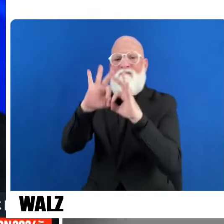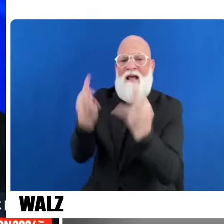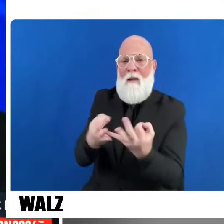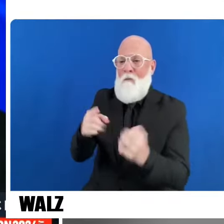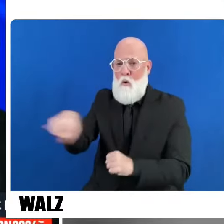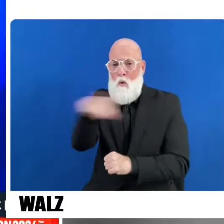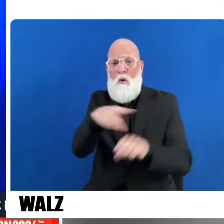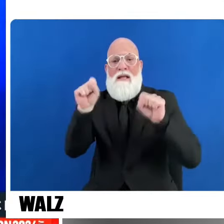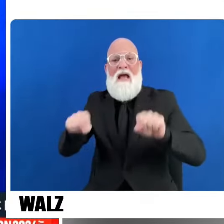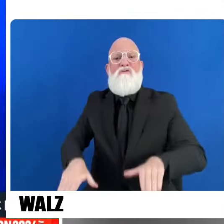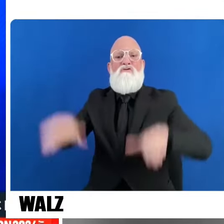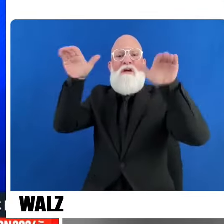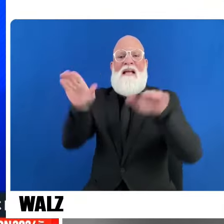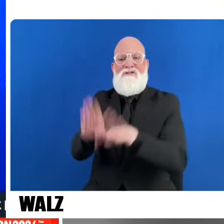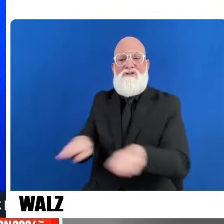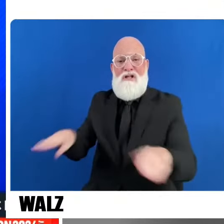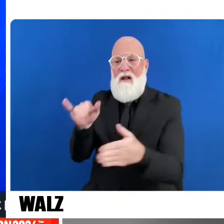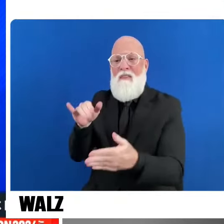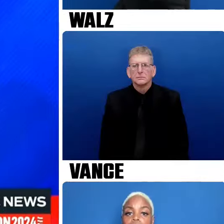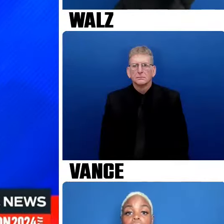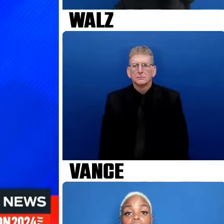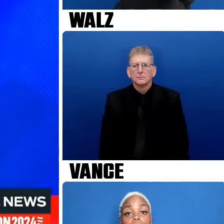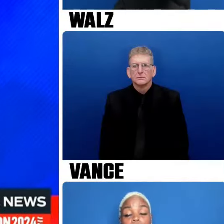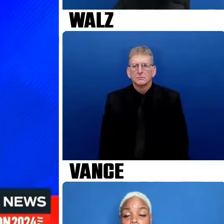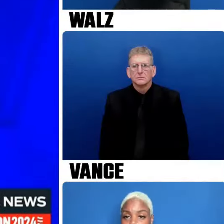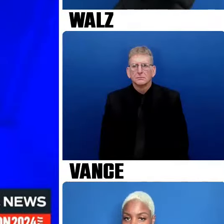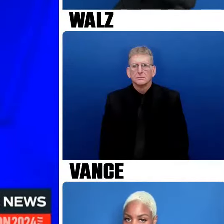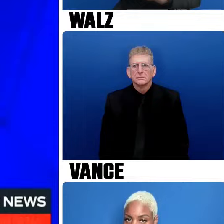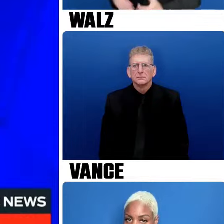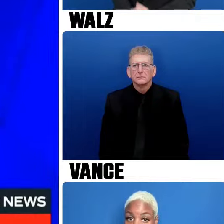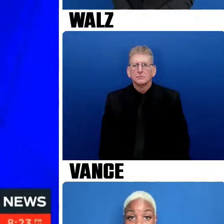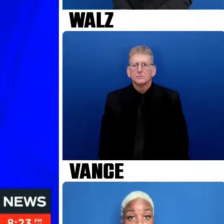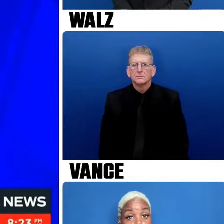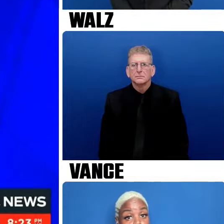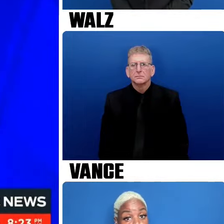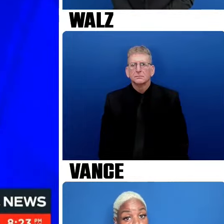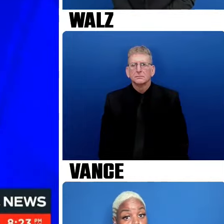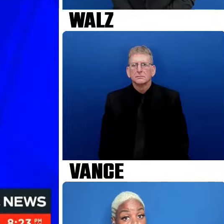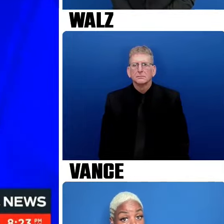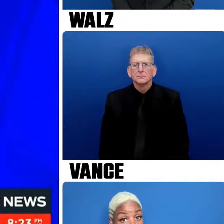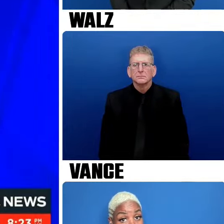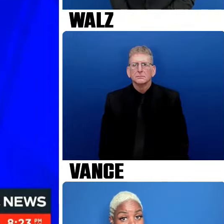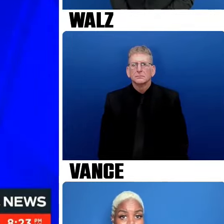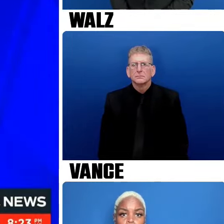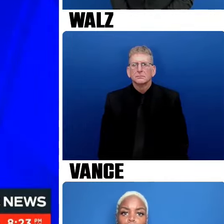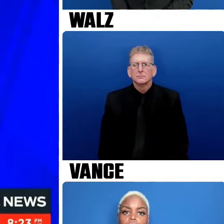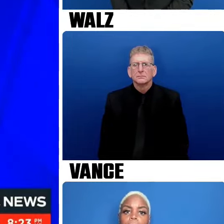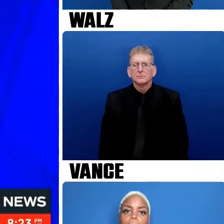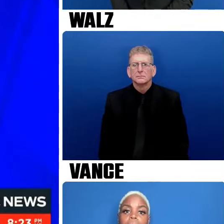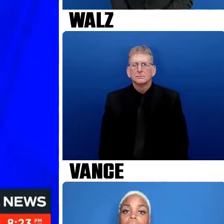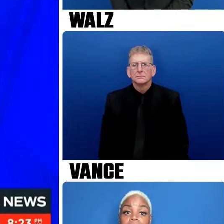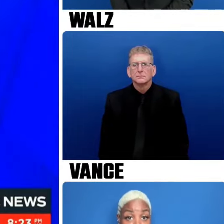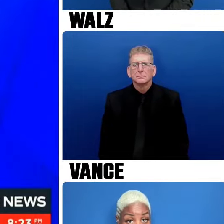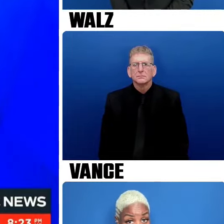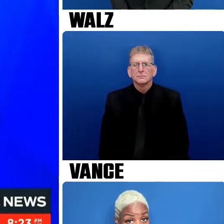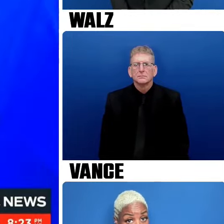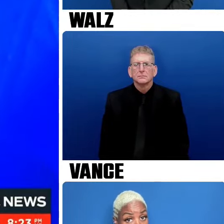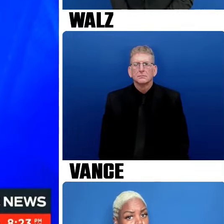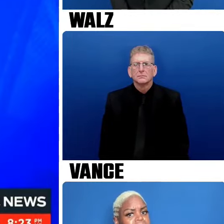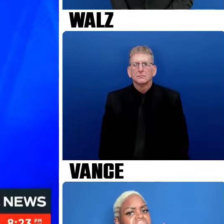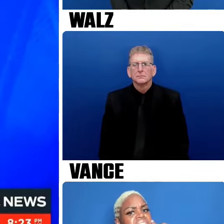up. Senator, do you support a national paid leave program? And if so, for how long should employers be